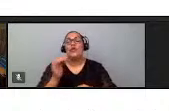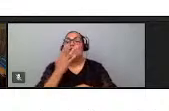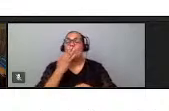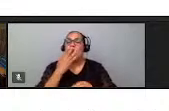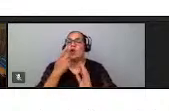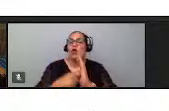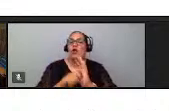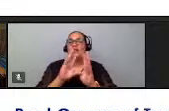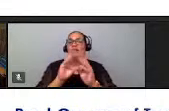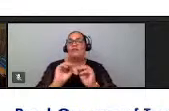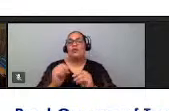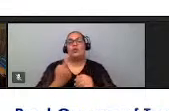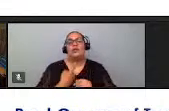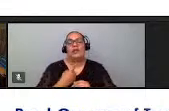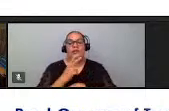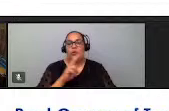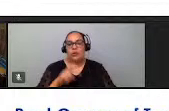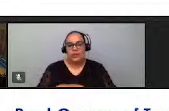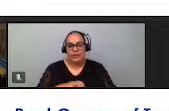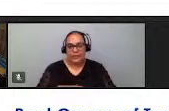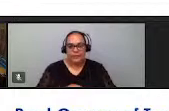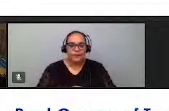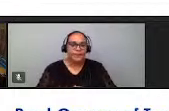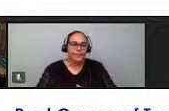costs elves